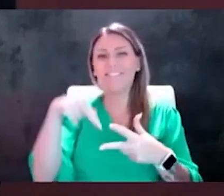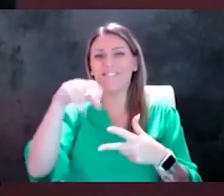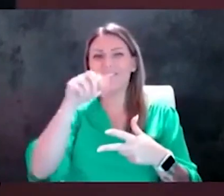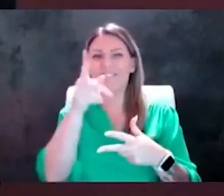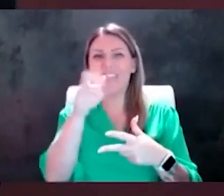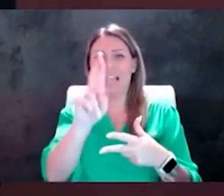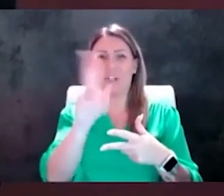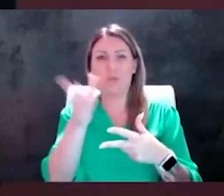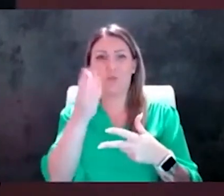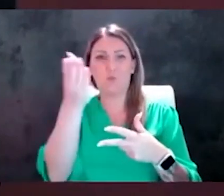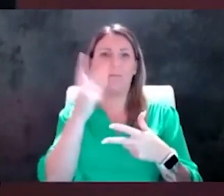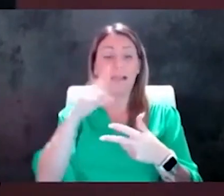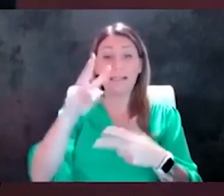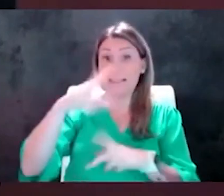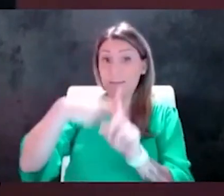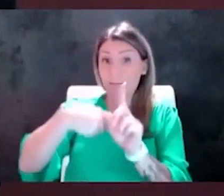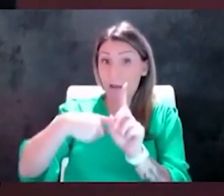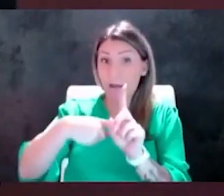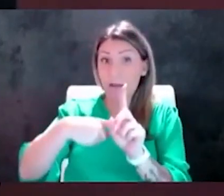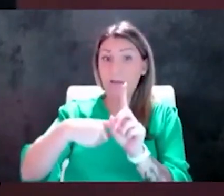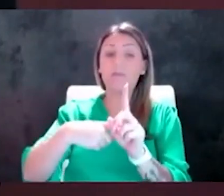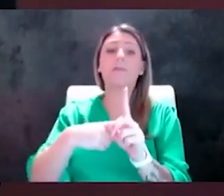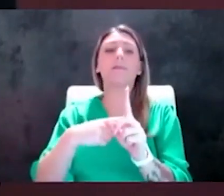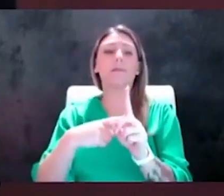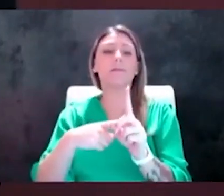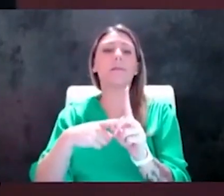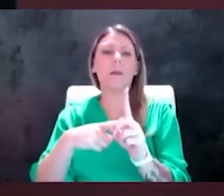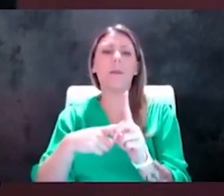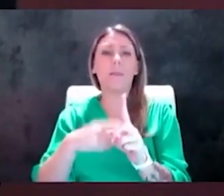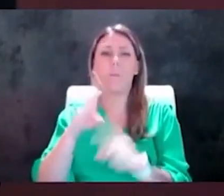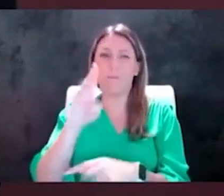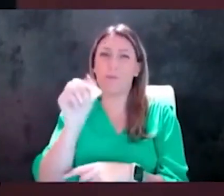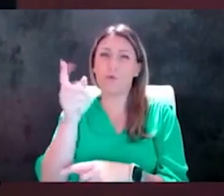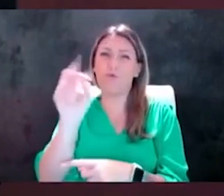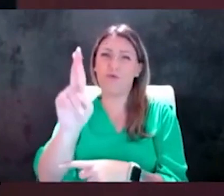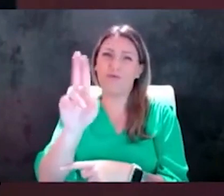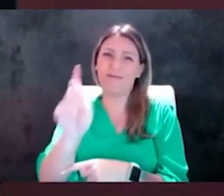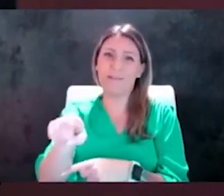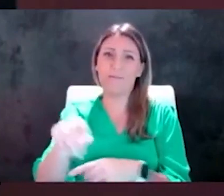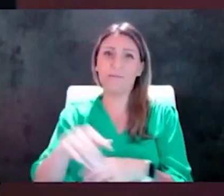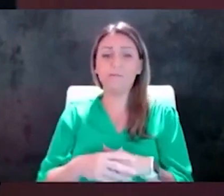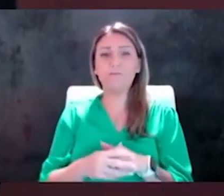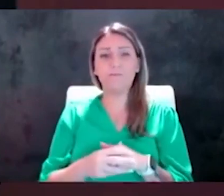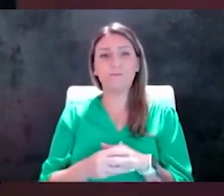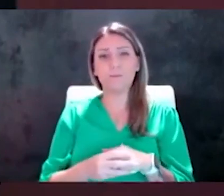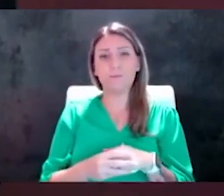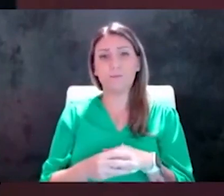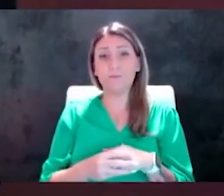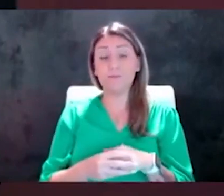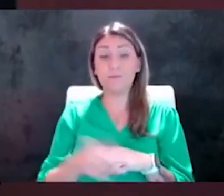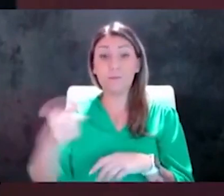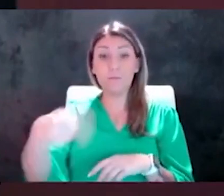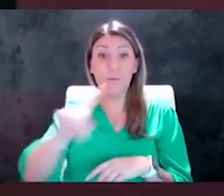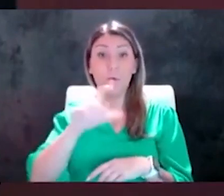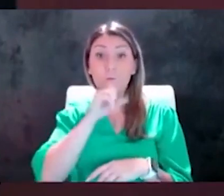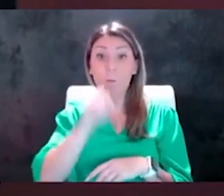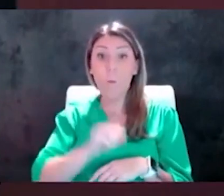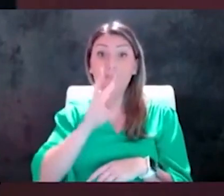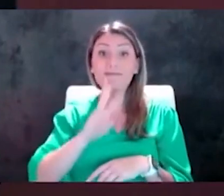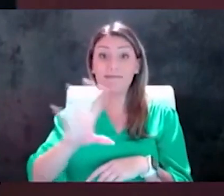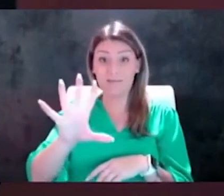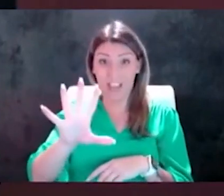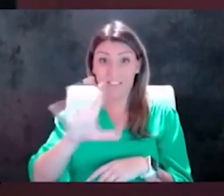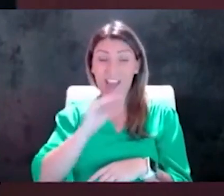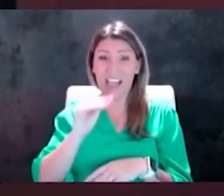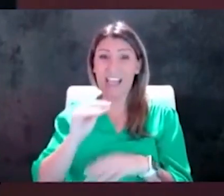6 months, you get a get a booster. And I would say to you, it'll be for those over 65, those with chronic health conditions, and